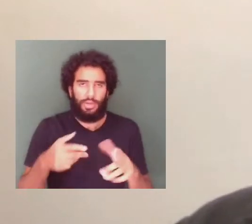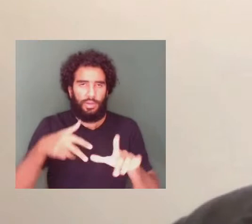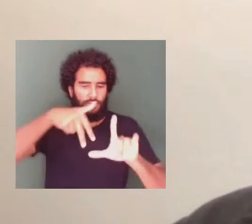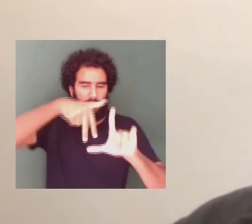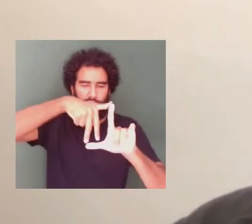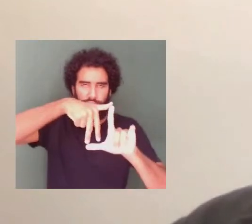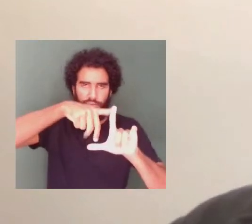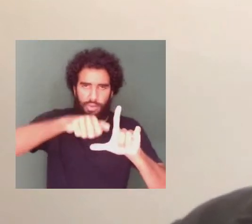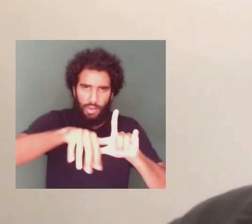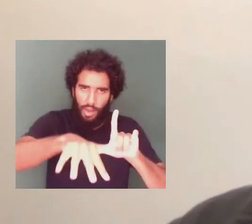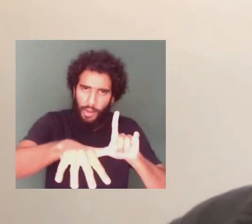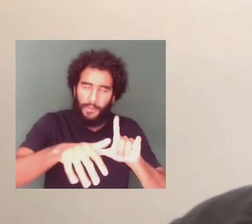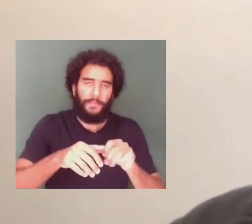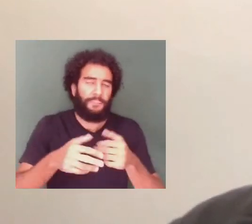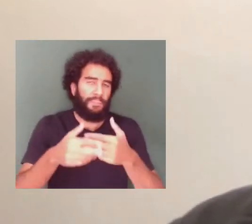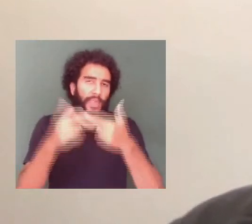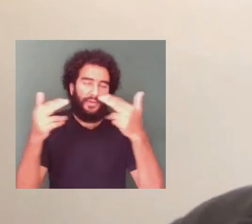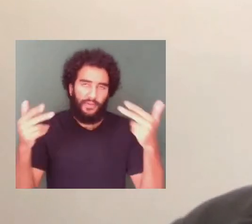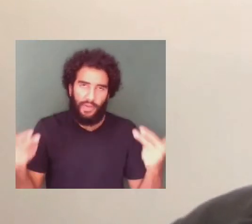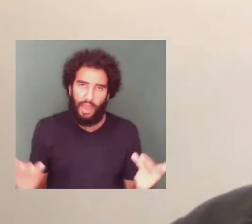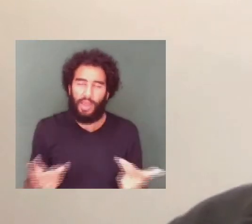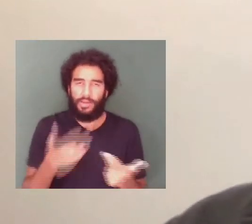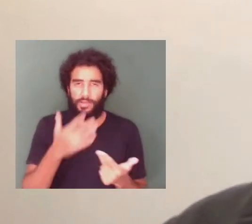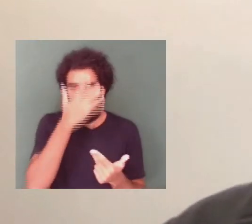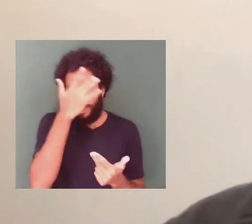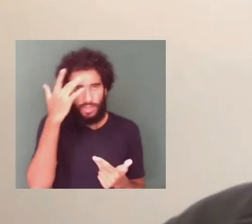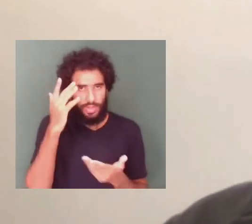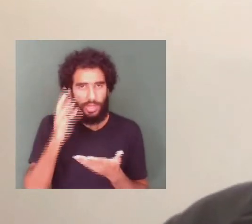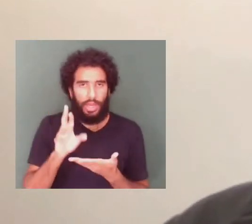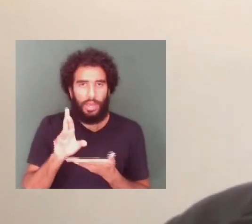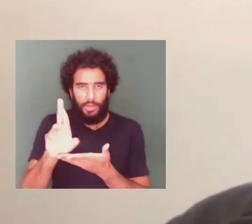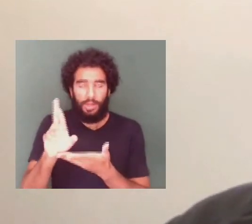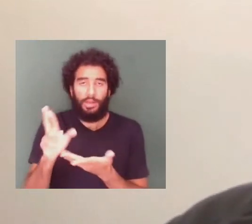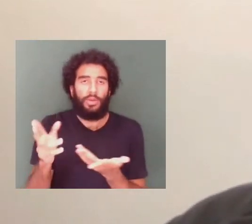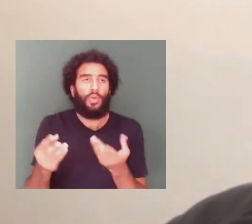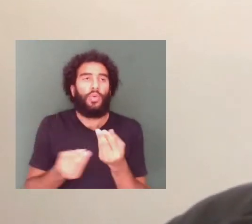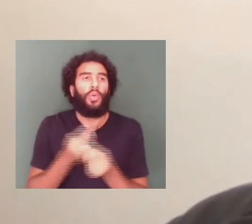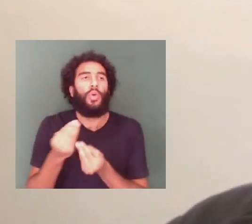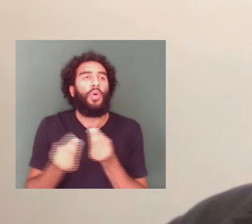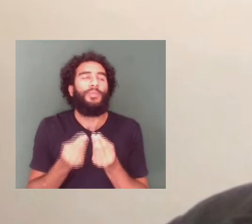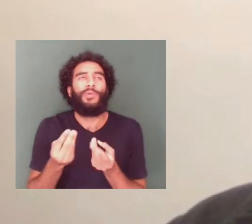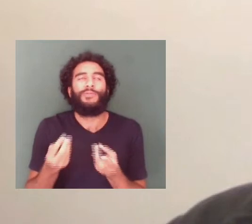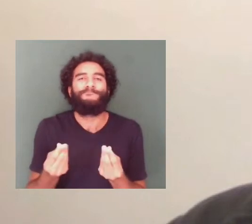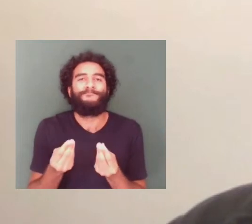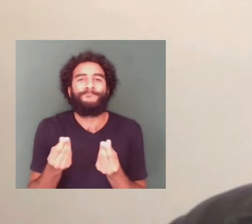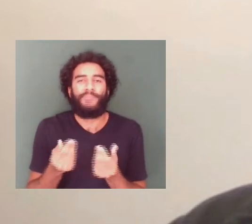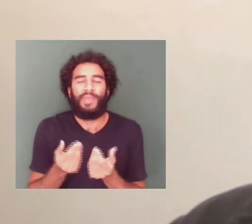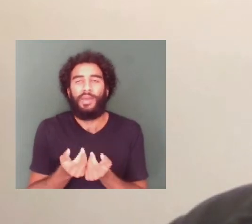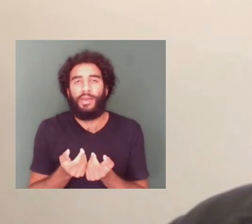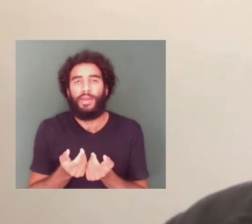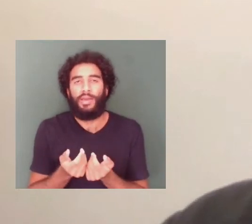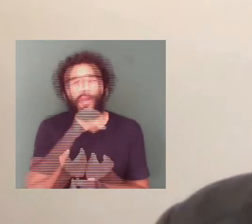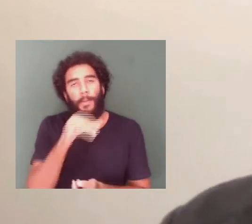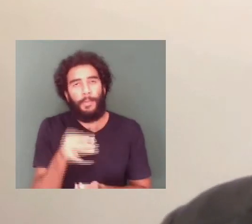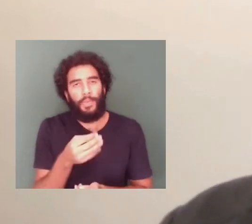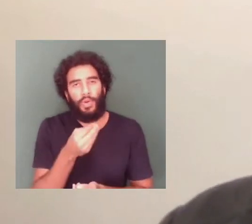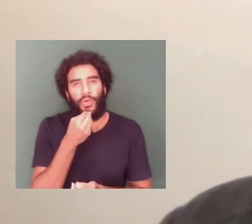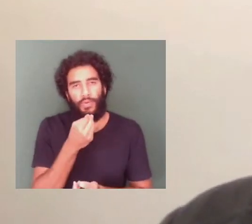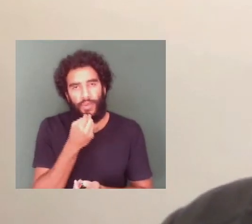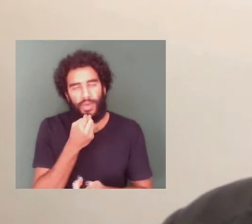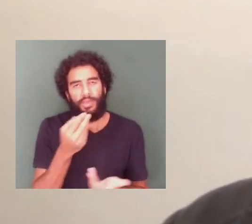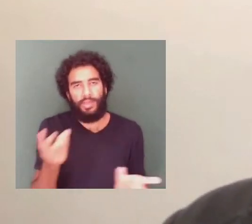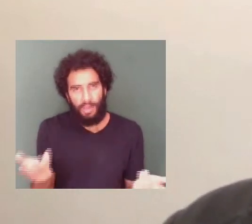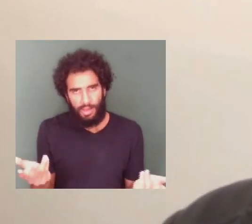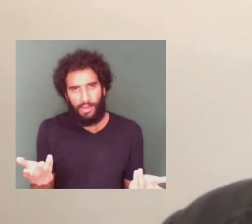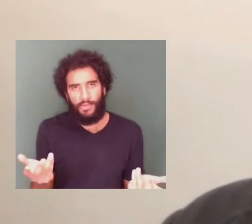friends, social influencers, digital influencers, and so a whole other group of people.